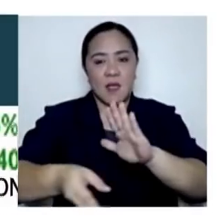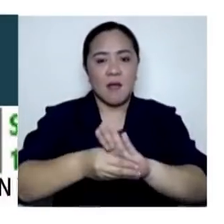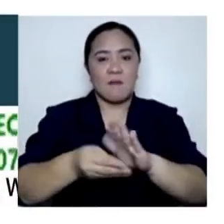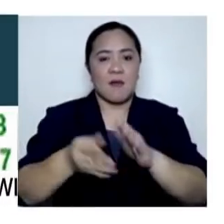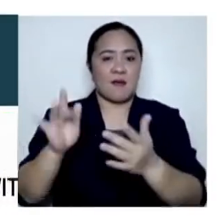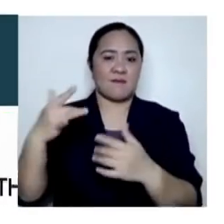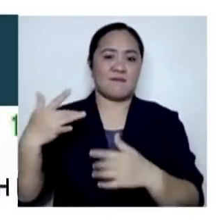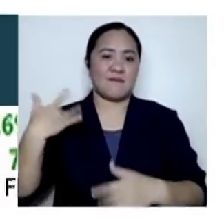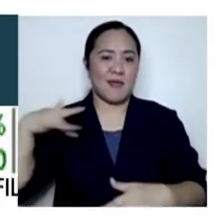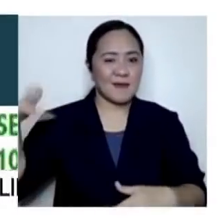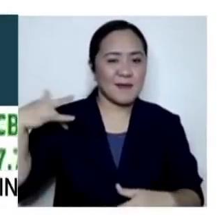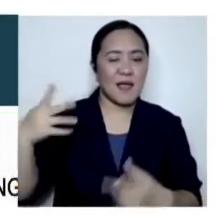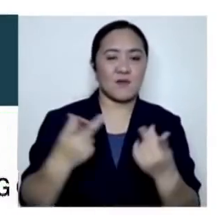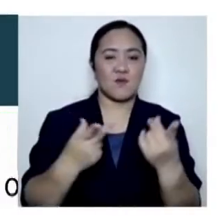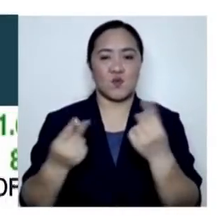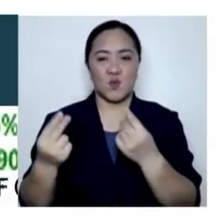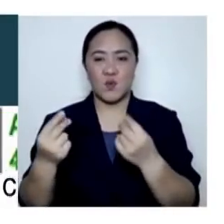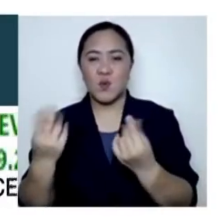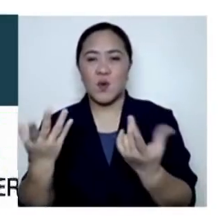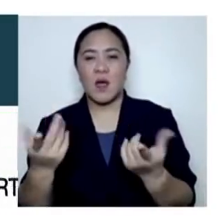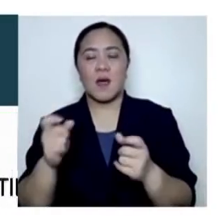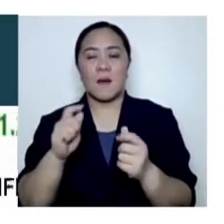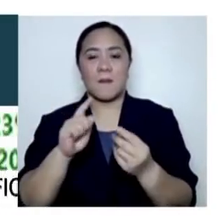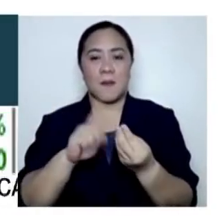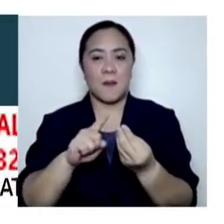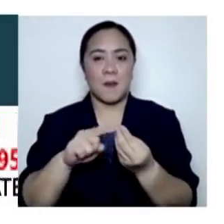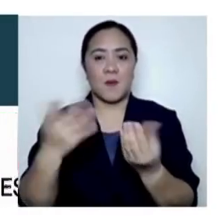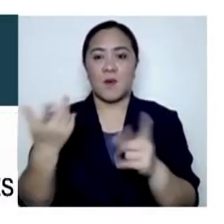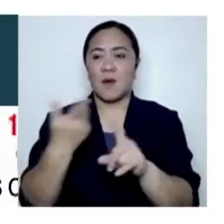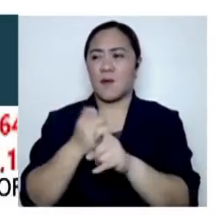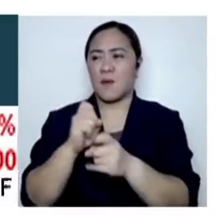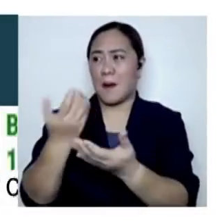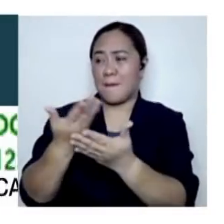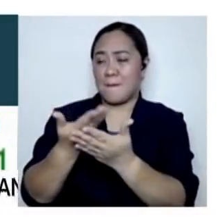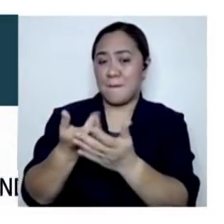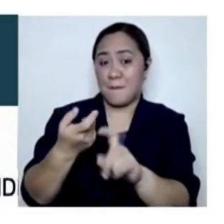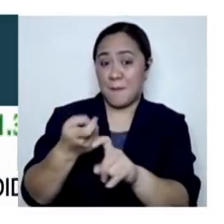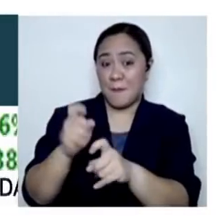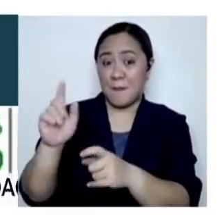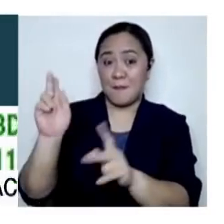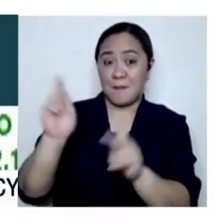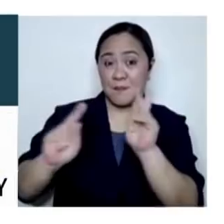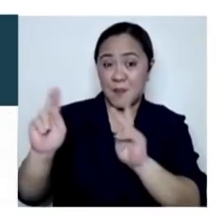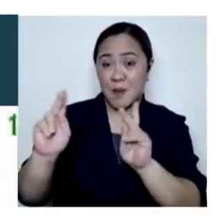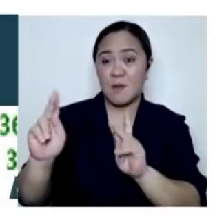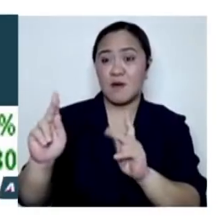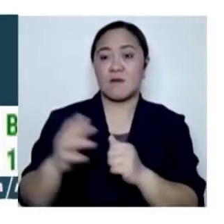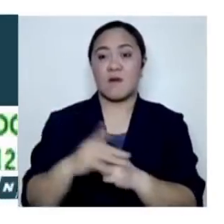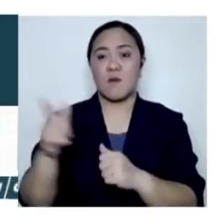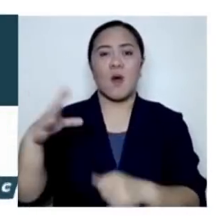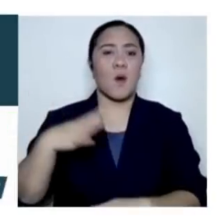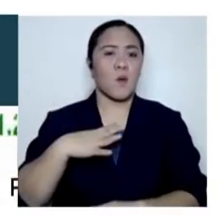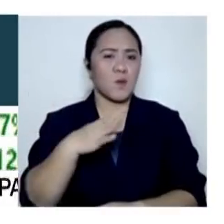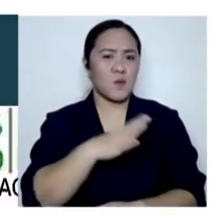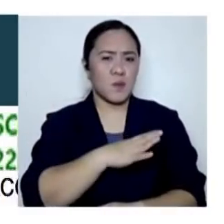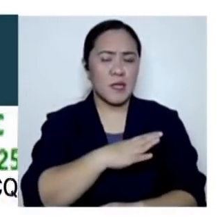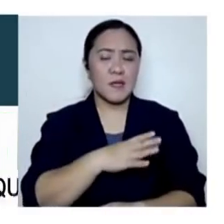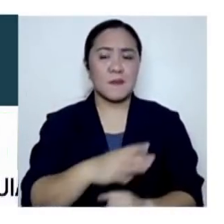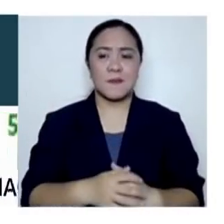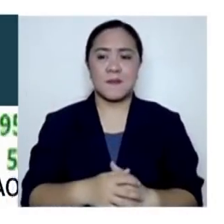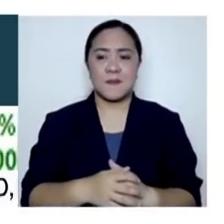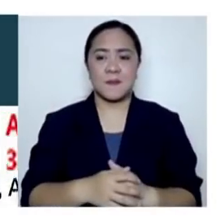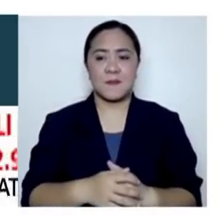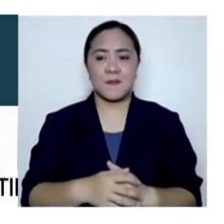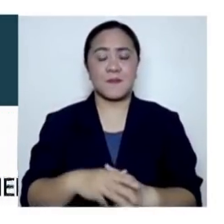extract testimony from witnesses and resource persons. This is a committee that you had. What are you going to do about this? This is